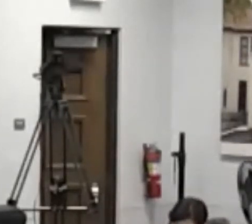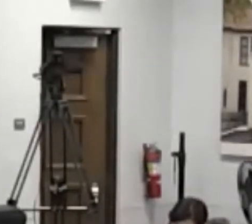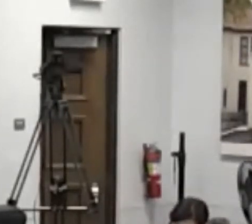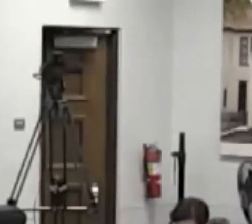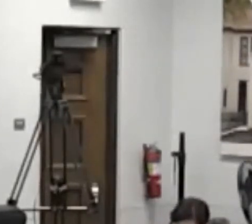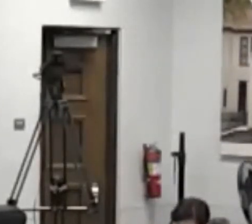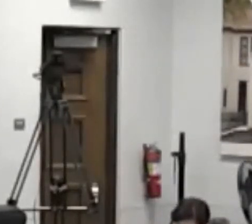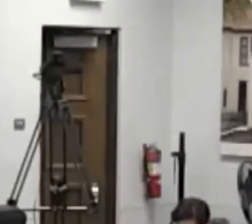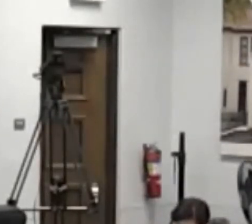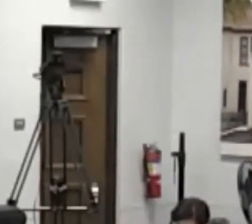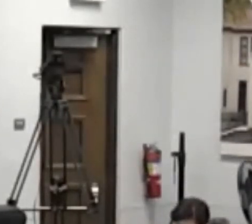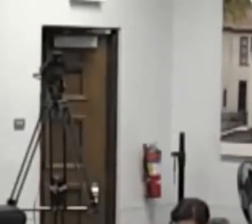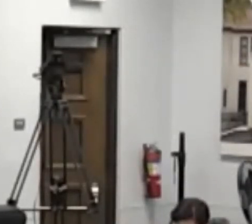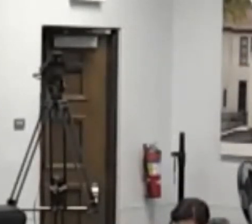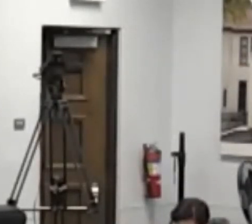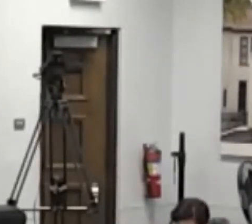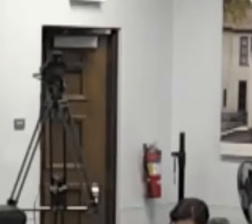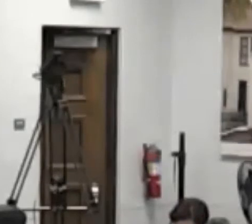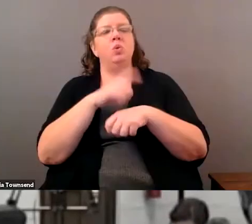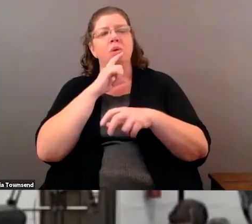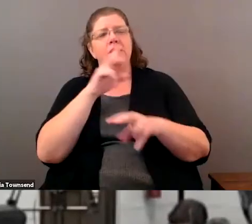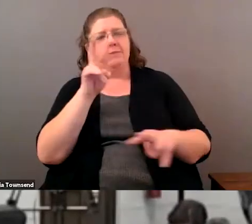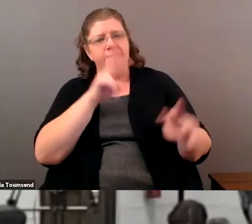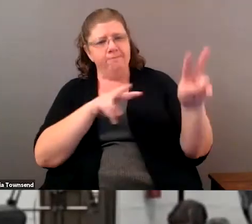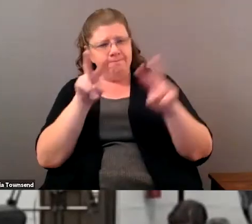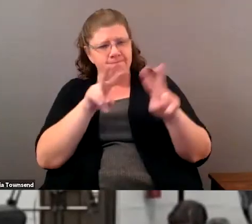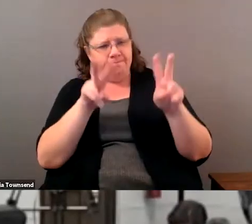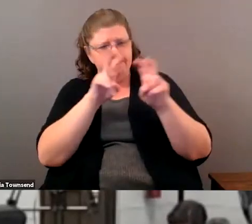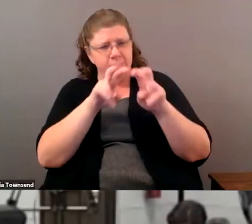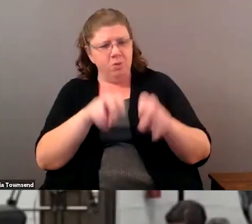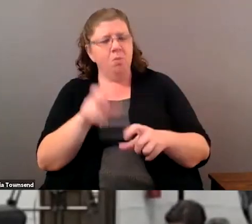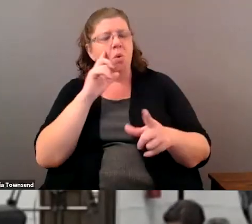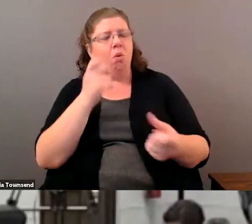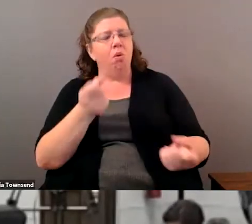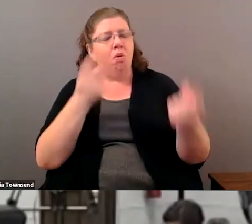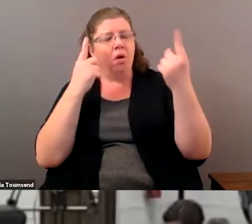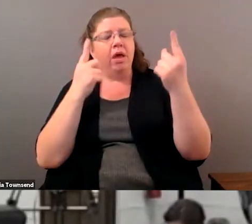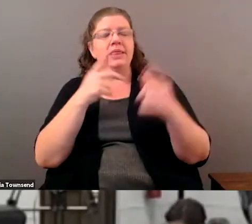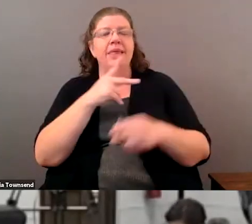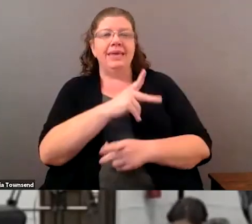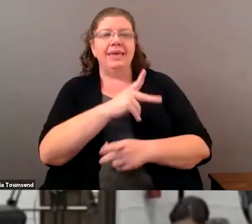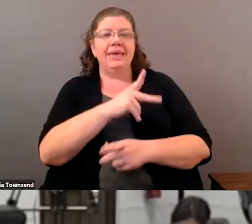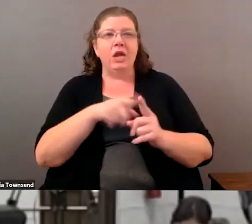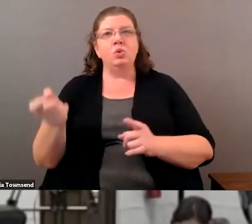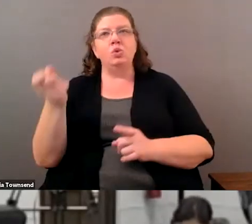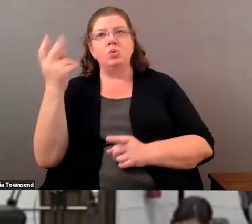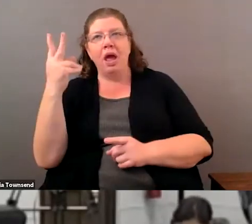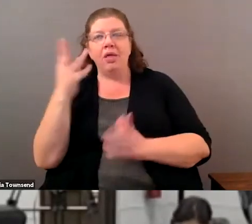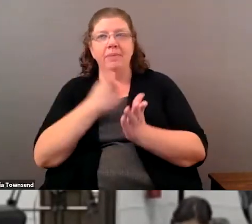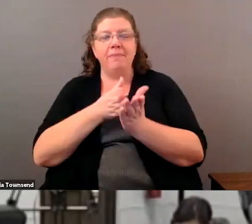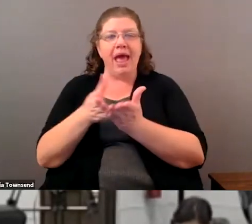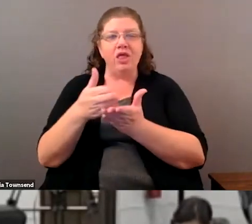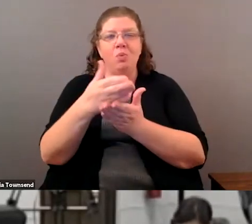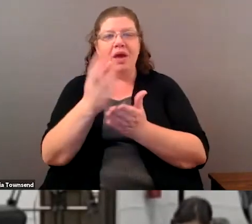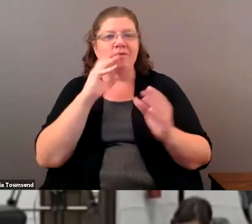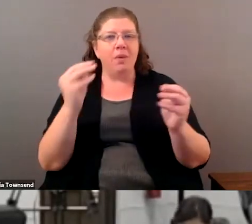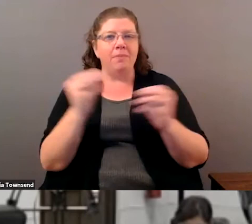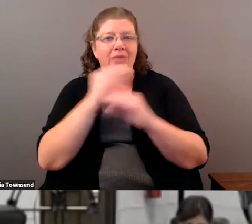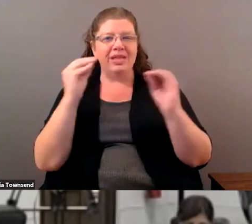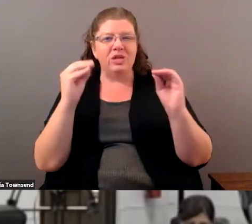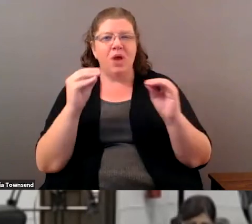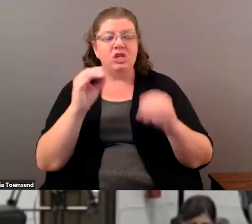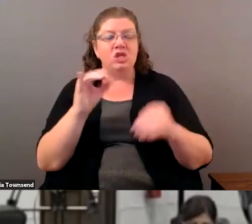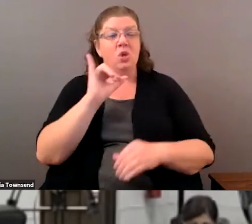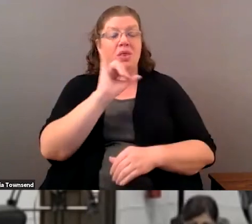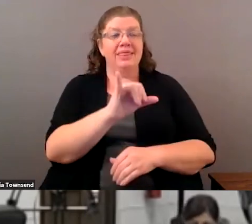some time to create a little bit more coherence around a K-12 pathway in our mathematics instruction. So we will bring this item